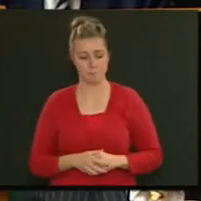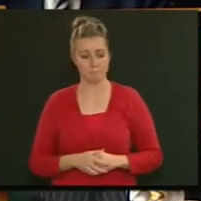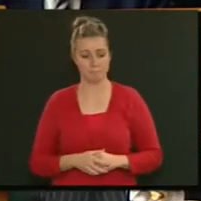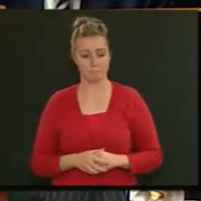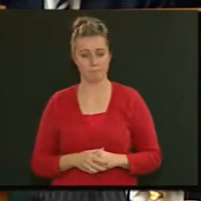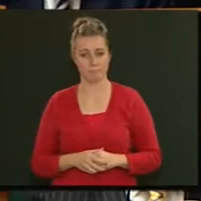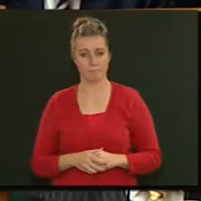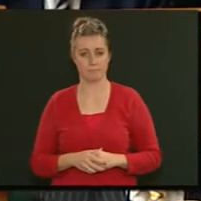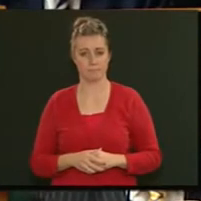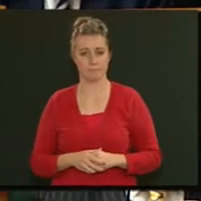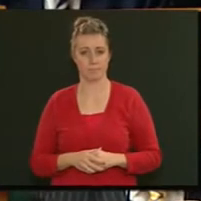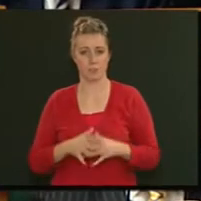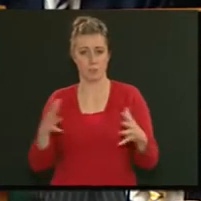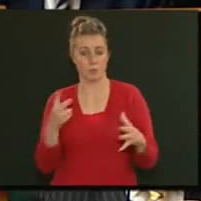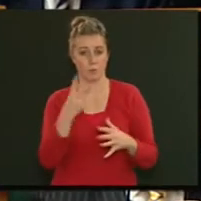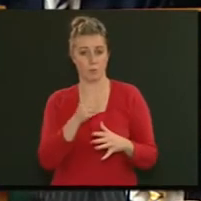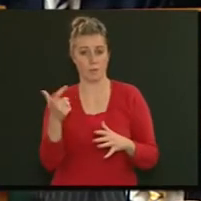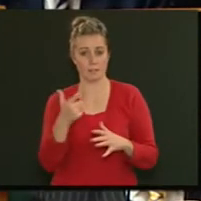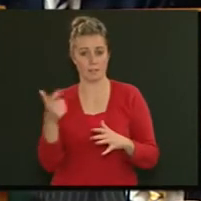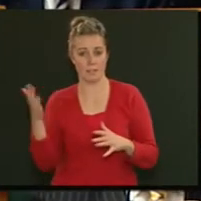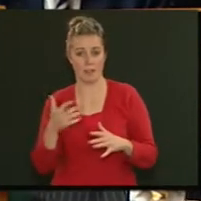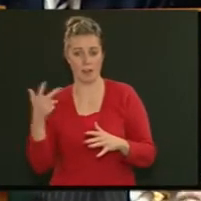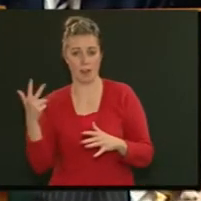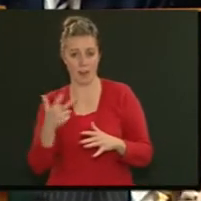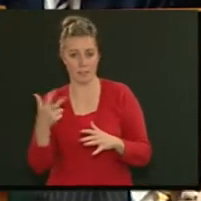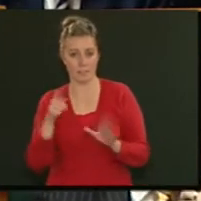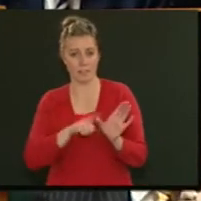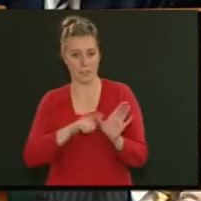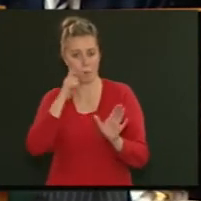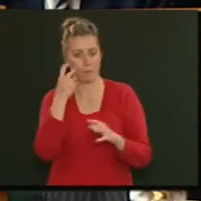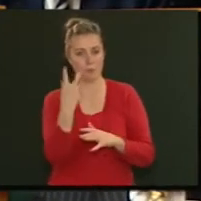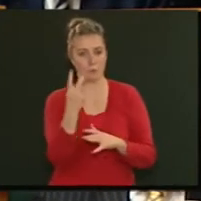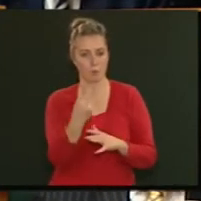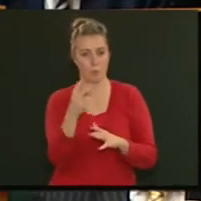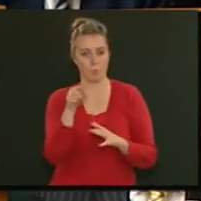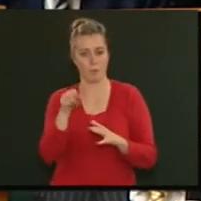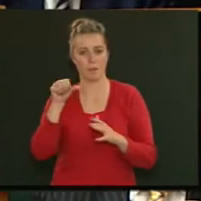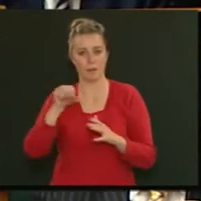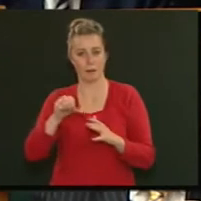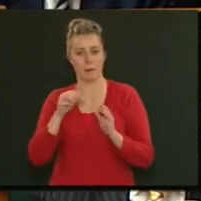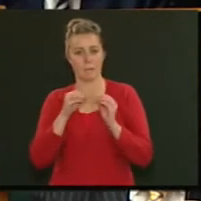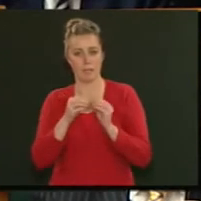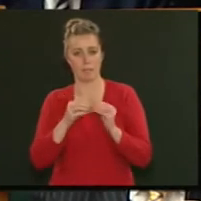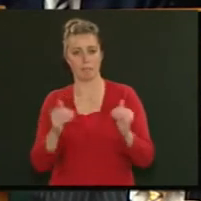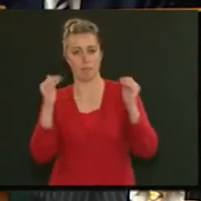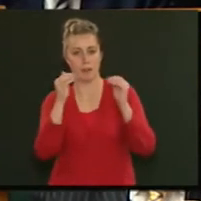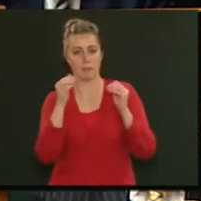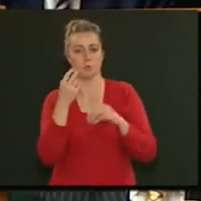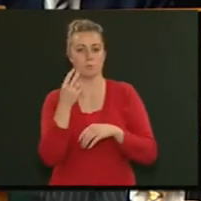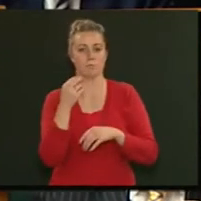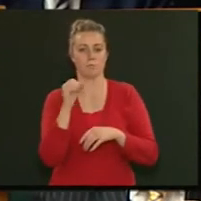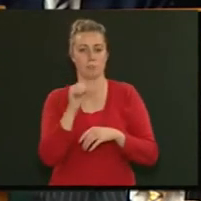for the 2017-18 year is predicted to be $2.9 billion, rising to $7.2